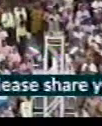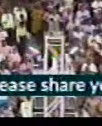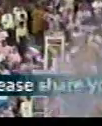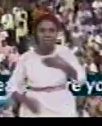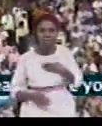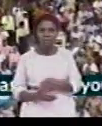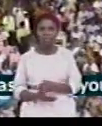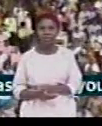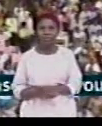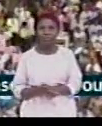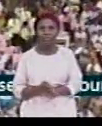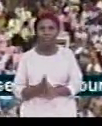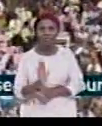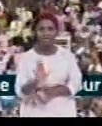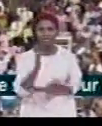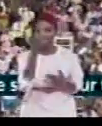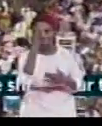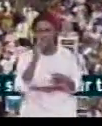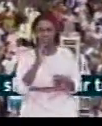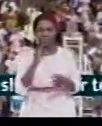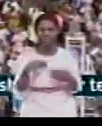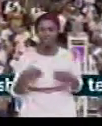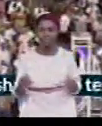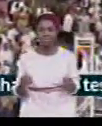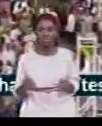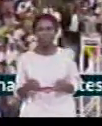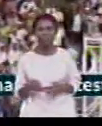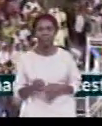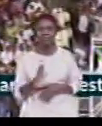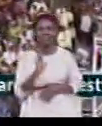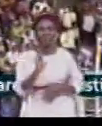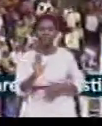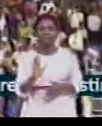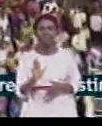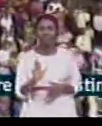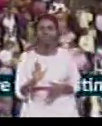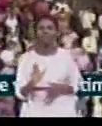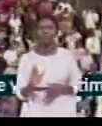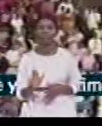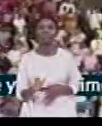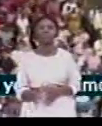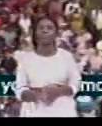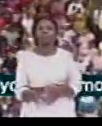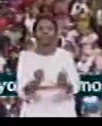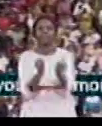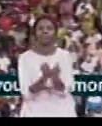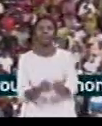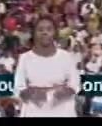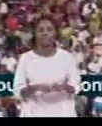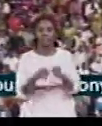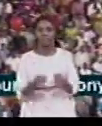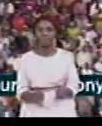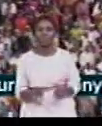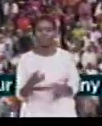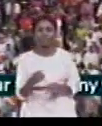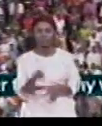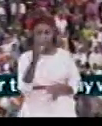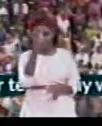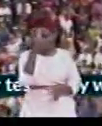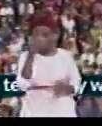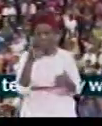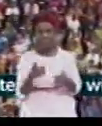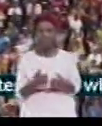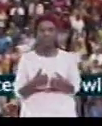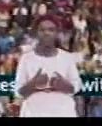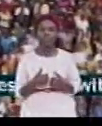is healed. Your oppression is broken. The devil has released his